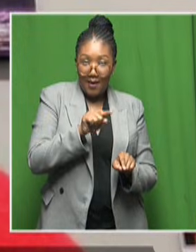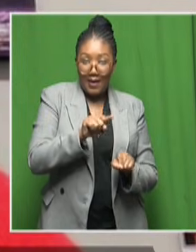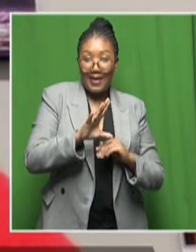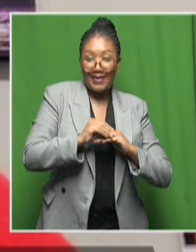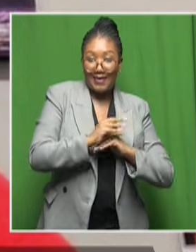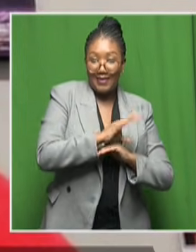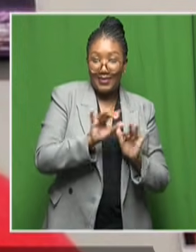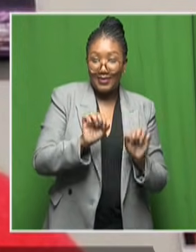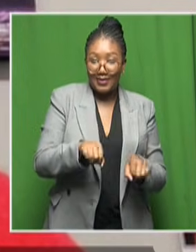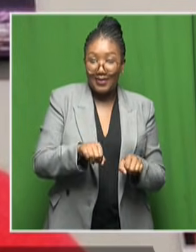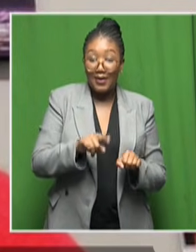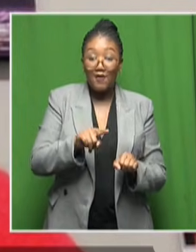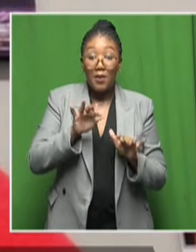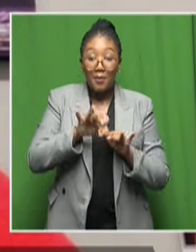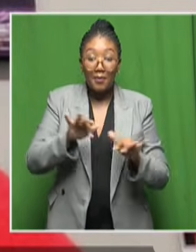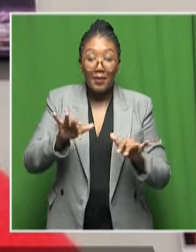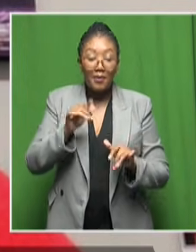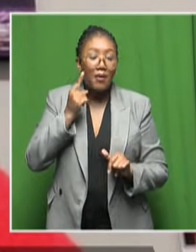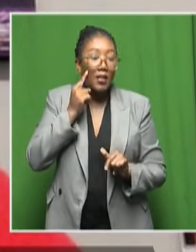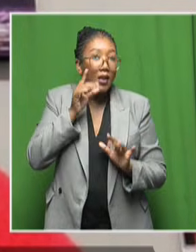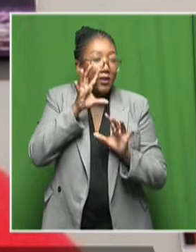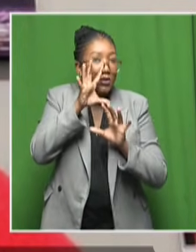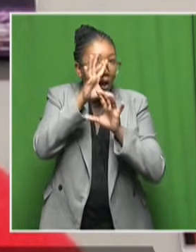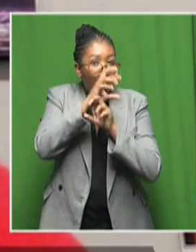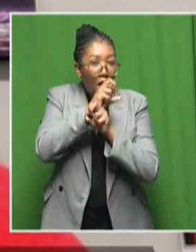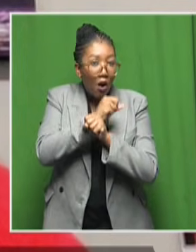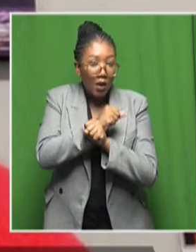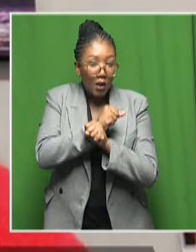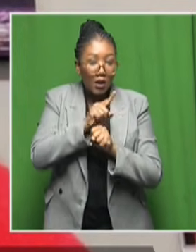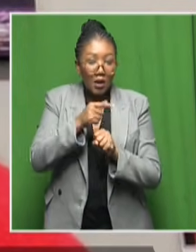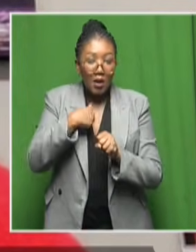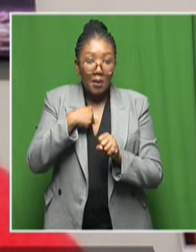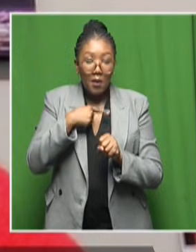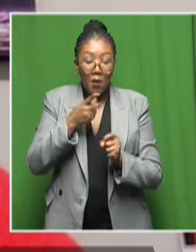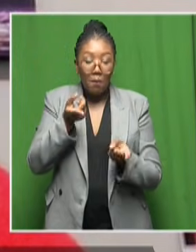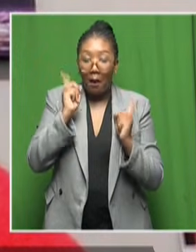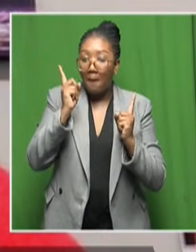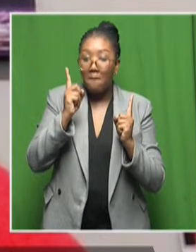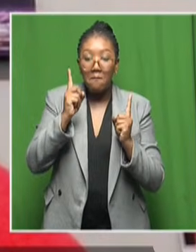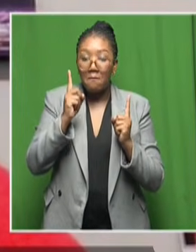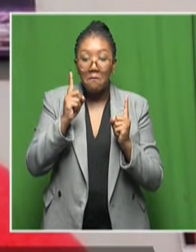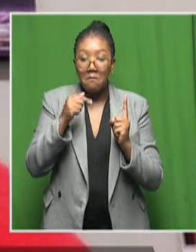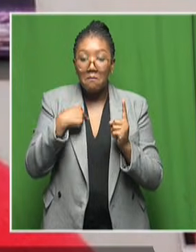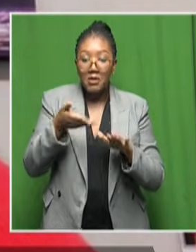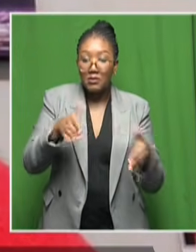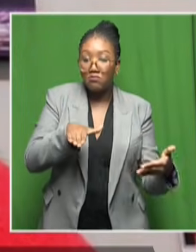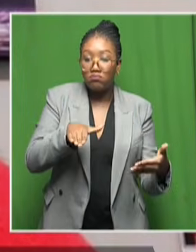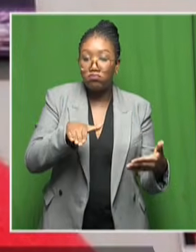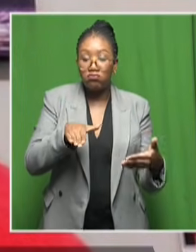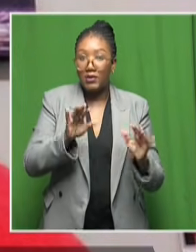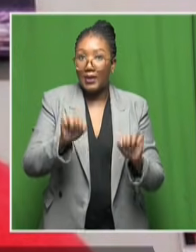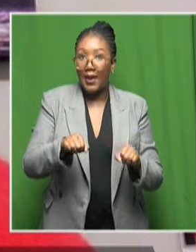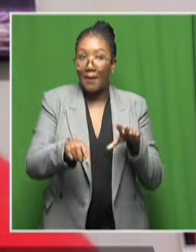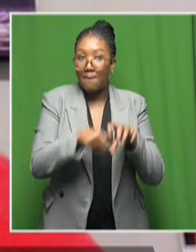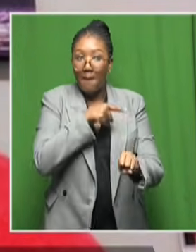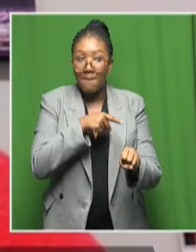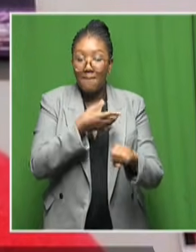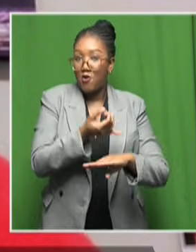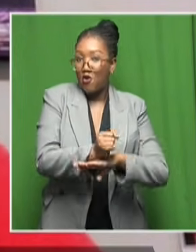darker skinned people, it's often more fatal because it's detected early. We don't think, okay, you know what, I'm going to get skin